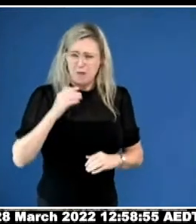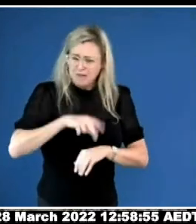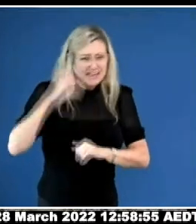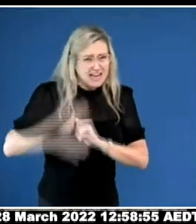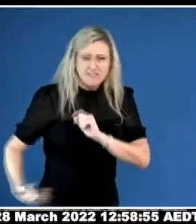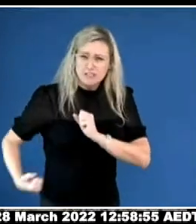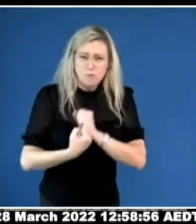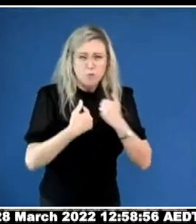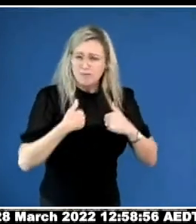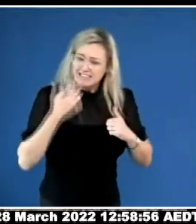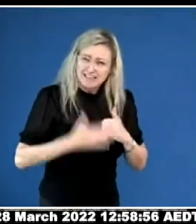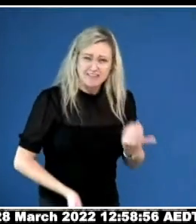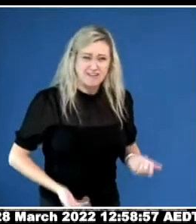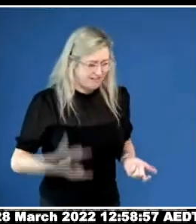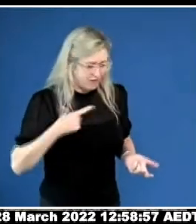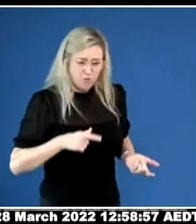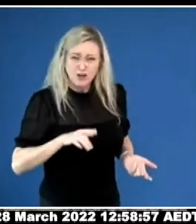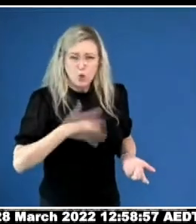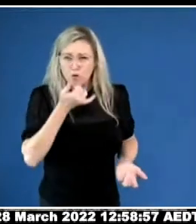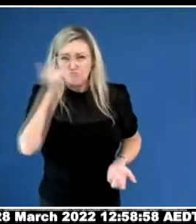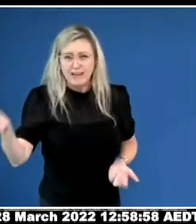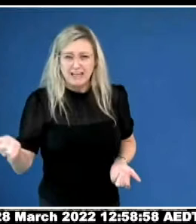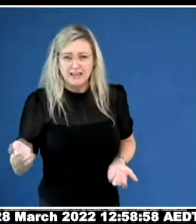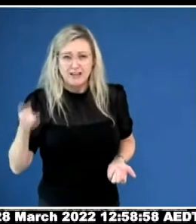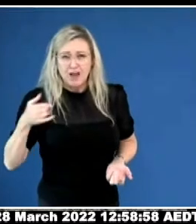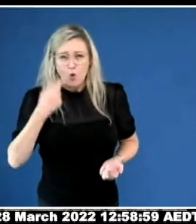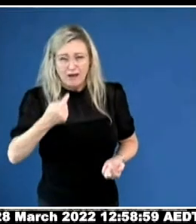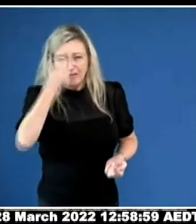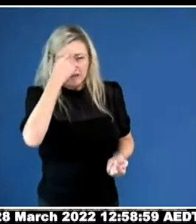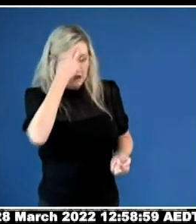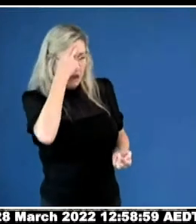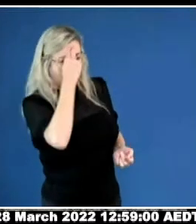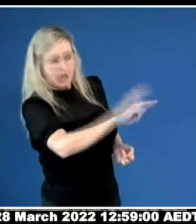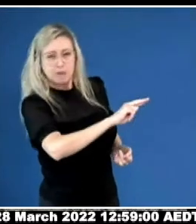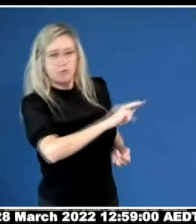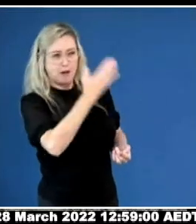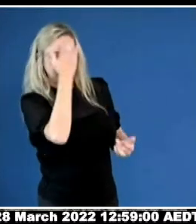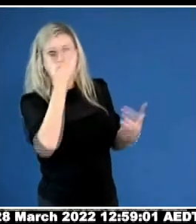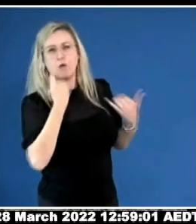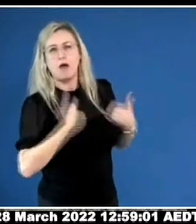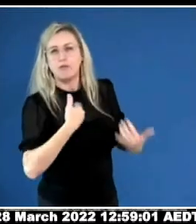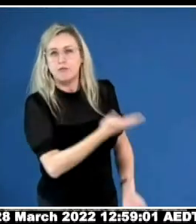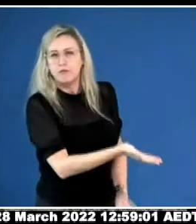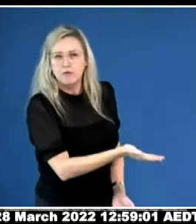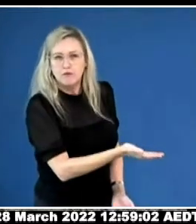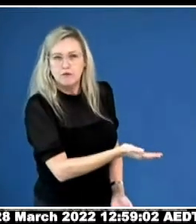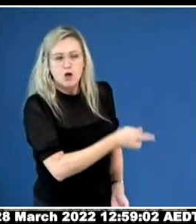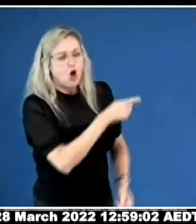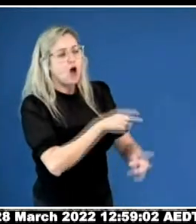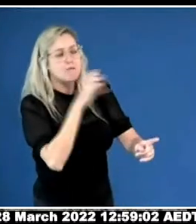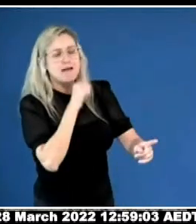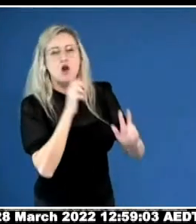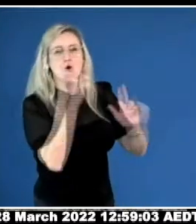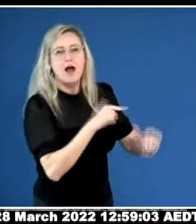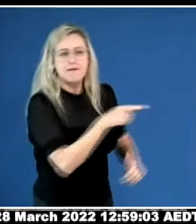side due to that stigma of mental health, due to that stigma of disability and the fact that the man as the carer,